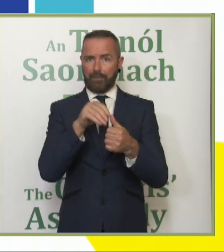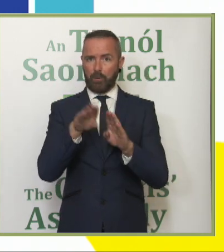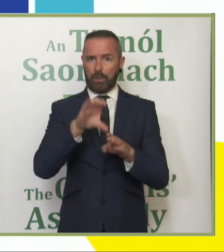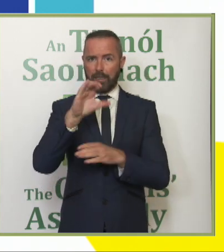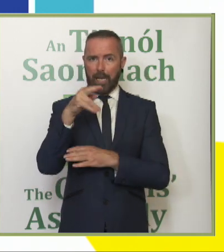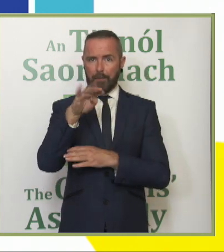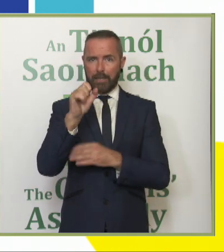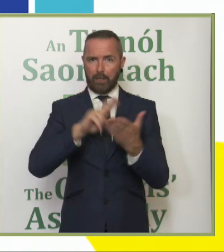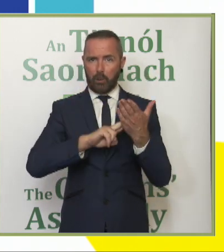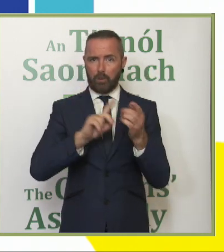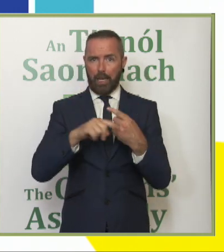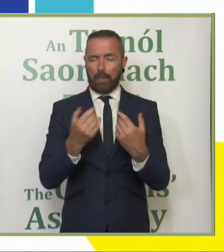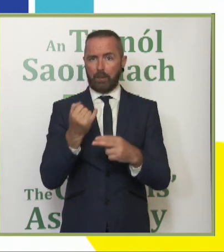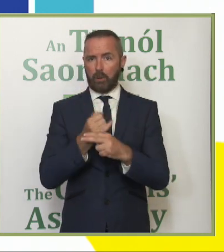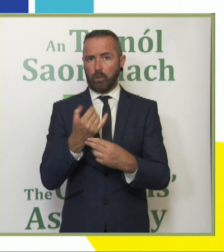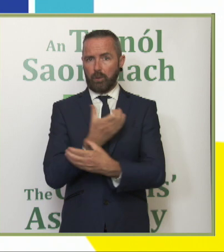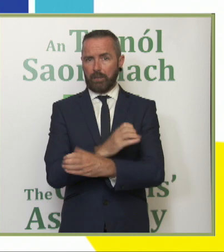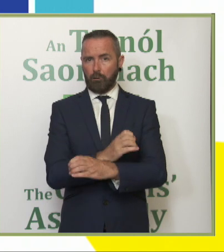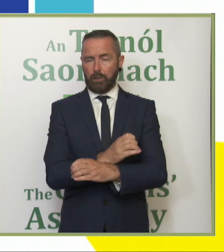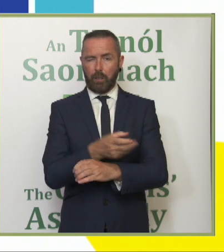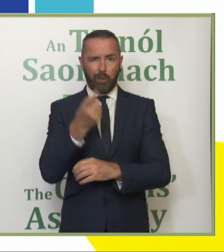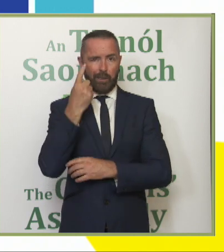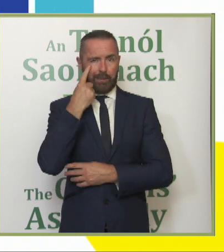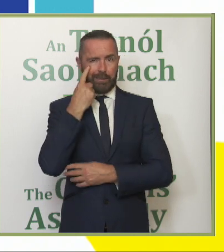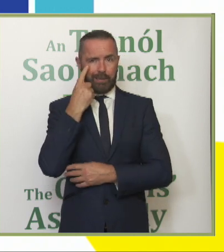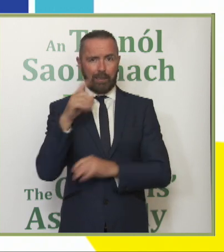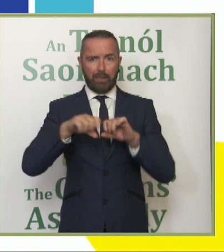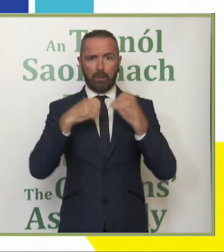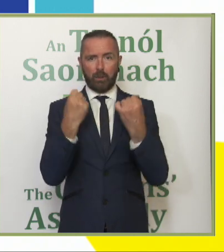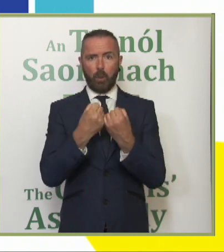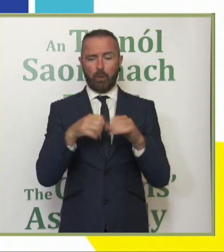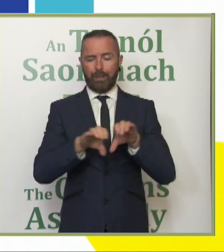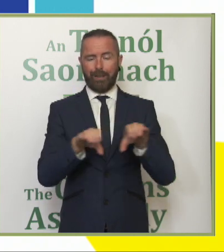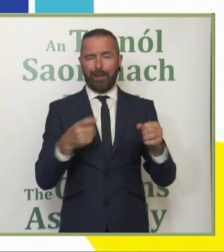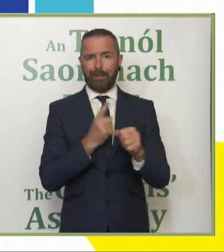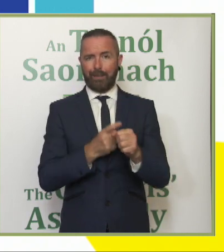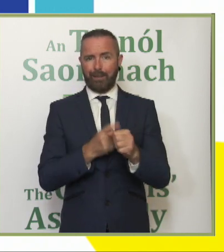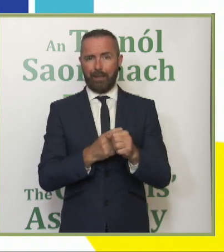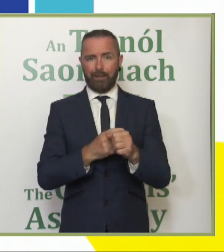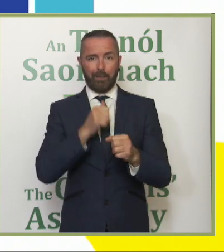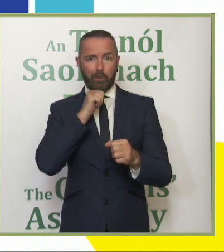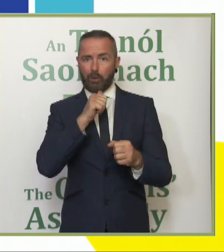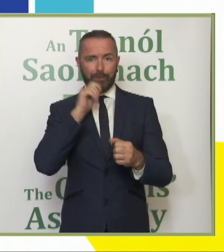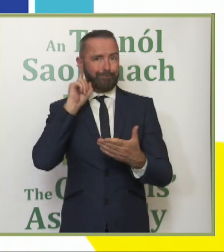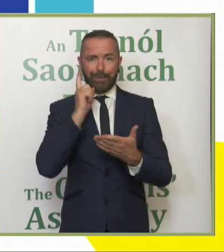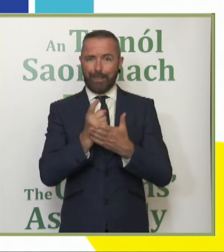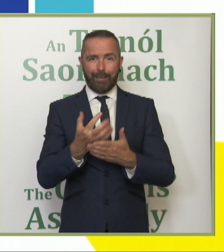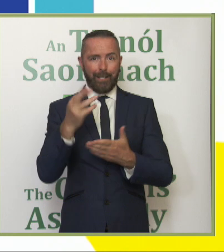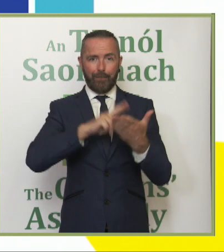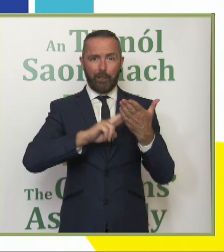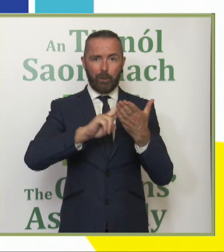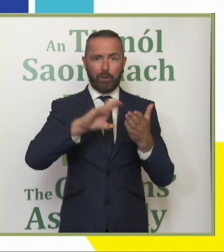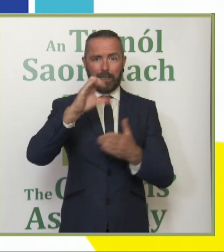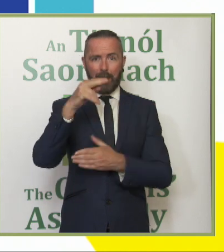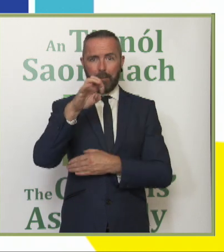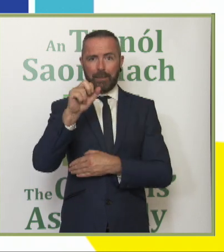cannabis use among school children, we see that social class, again, does not determine whether a child uses cannabis.